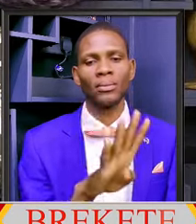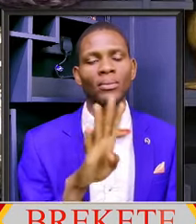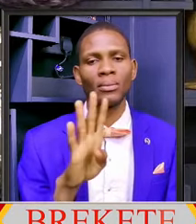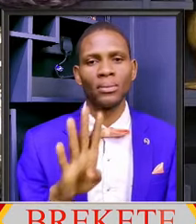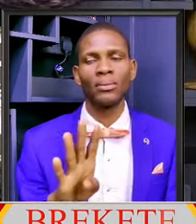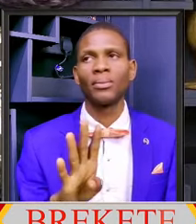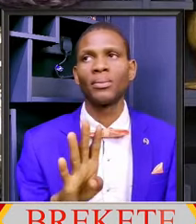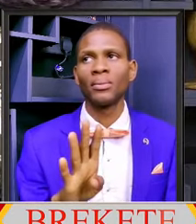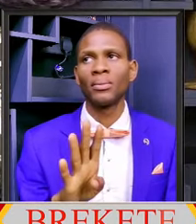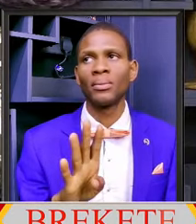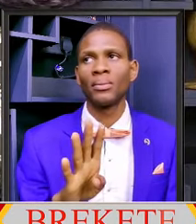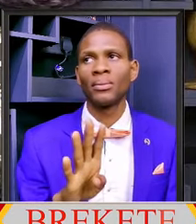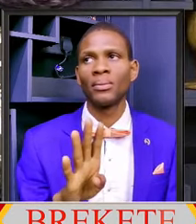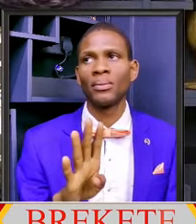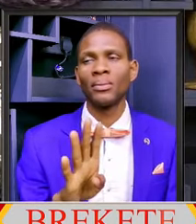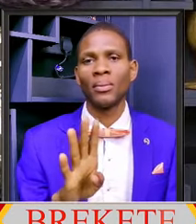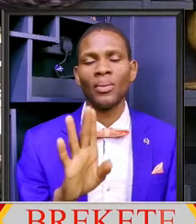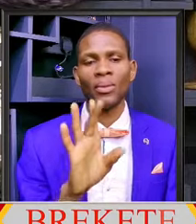44